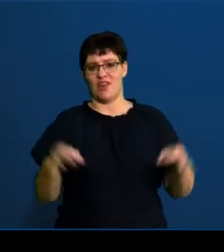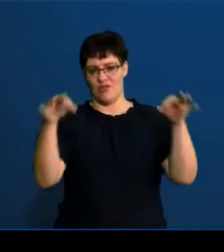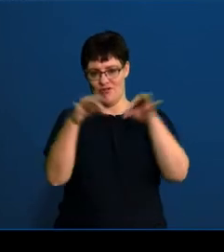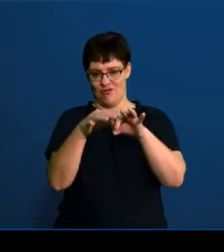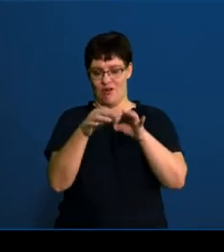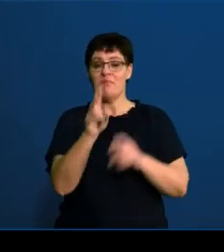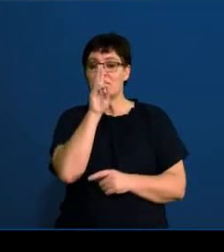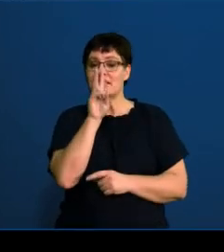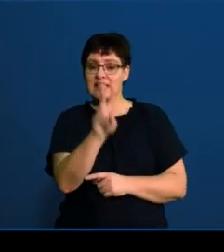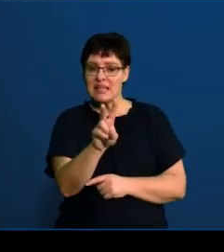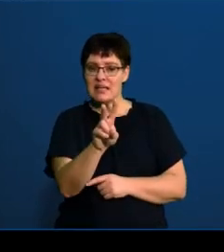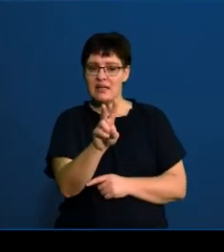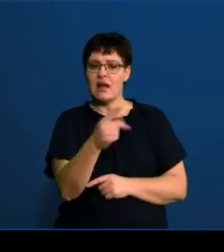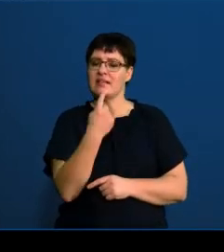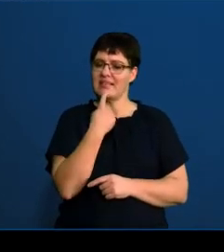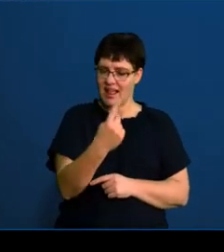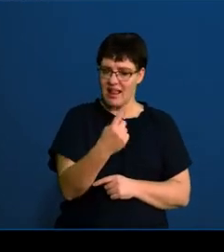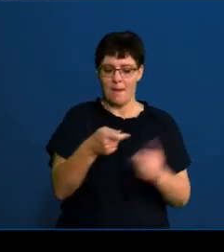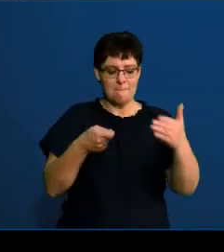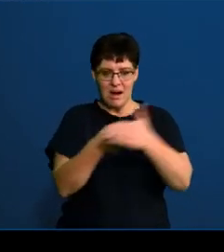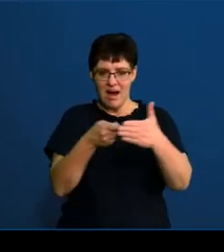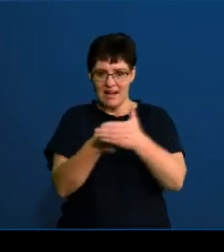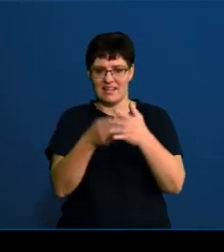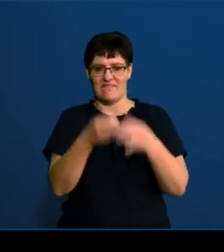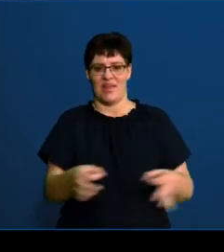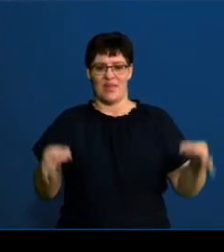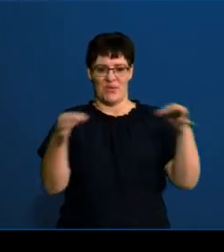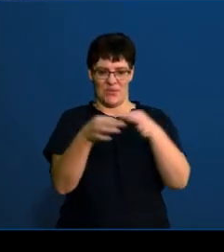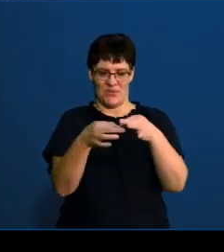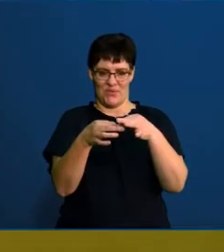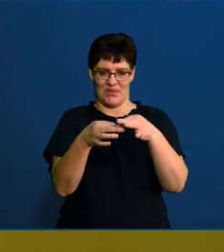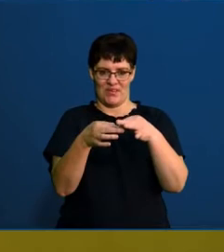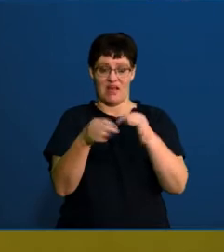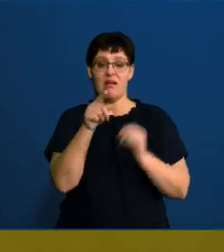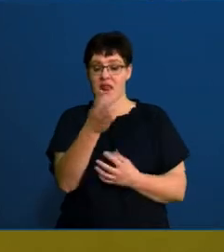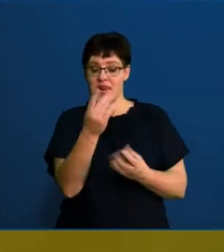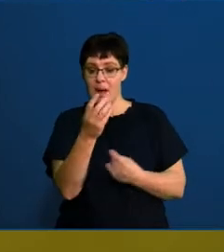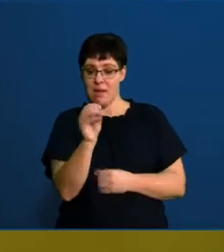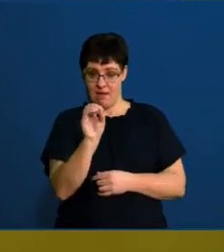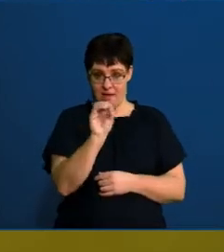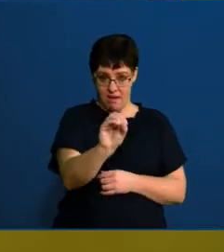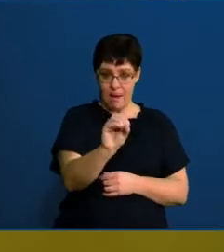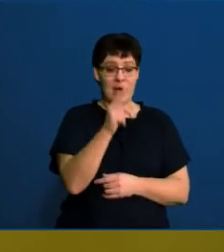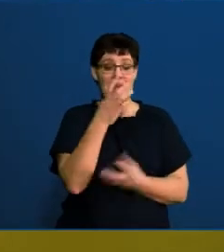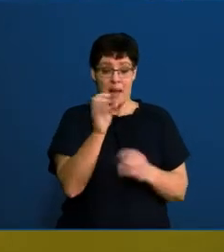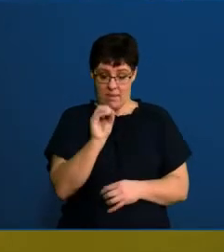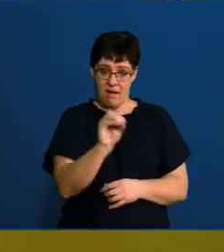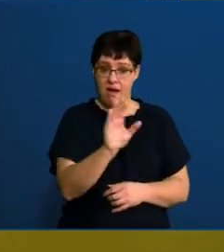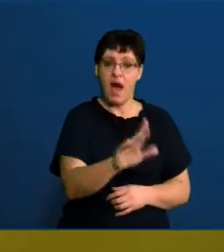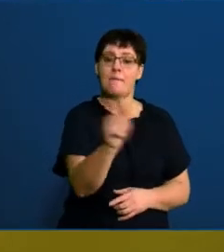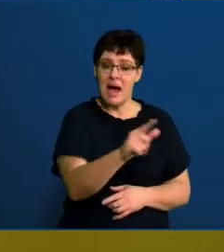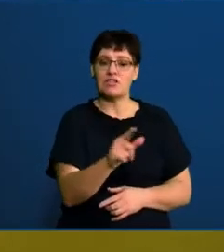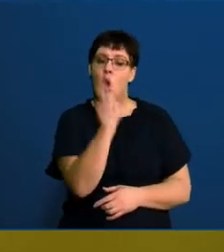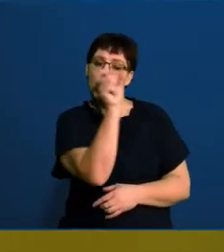looking at, and they tell you there, the market value. We're looking at that number and we want to write it into words. Now, writing a big number,